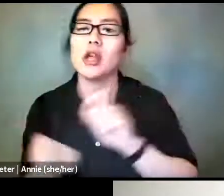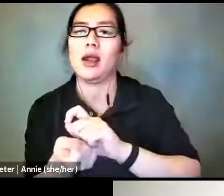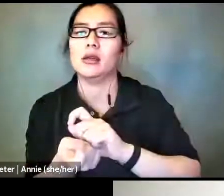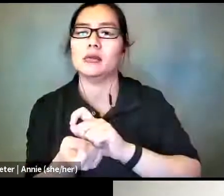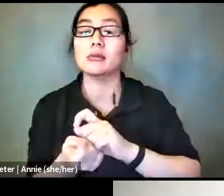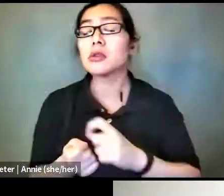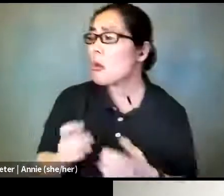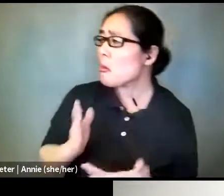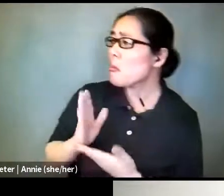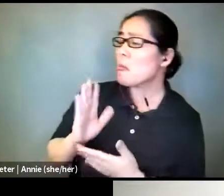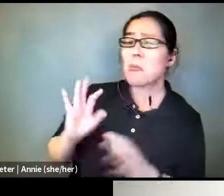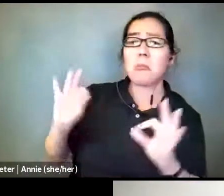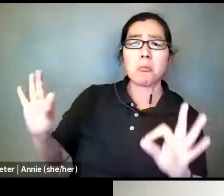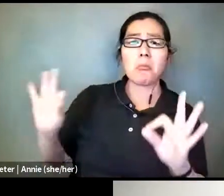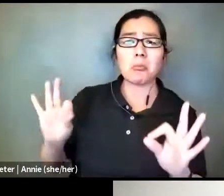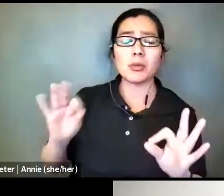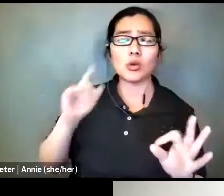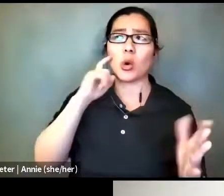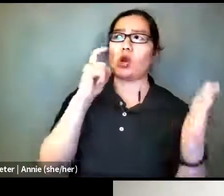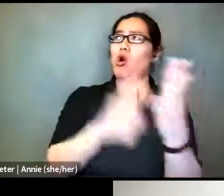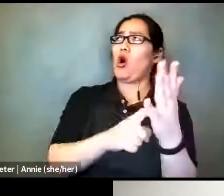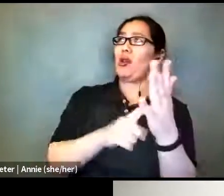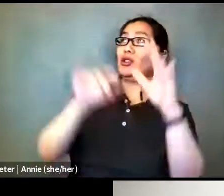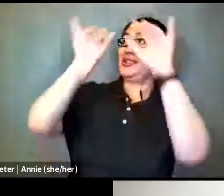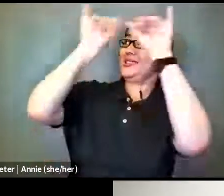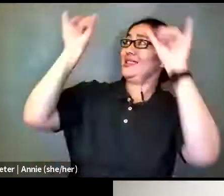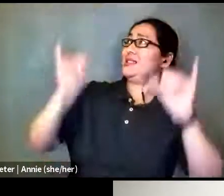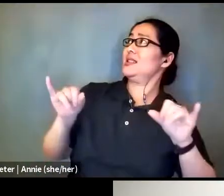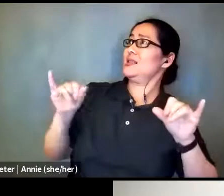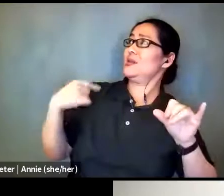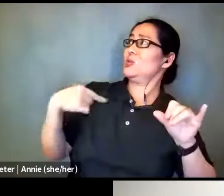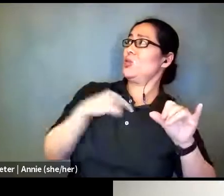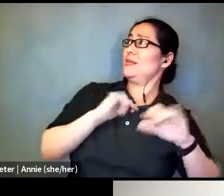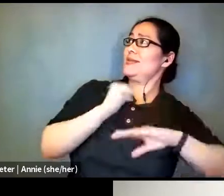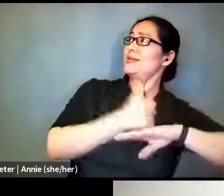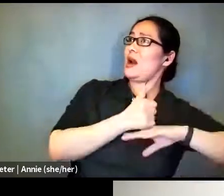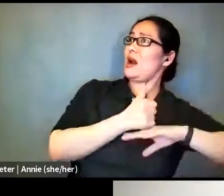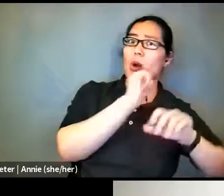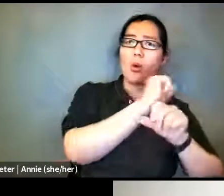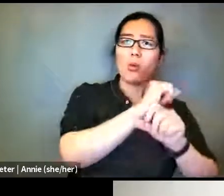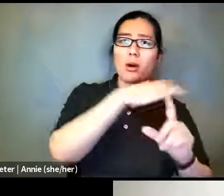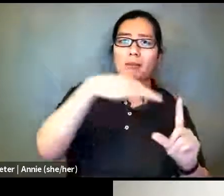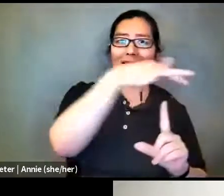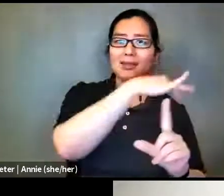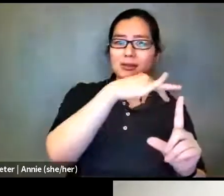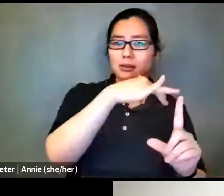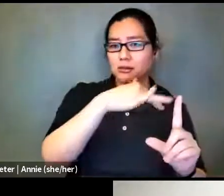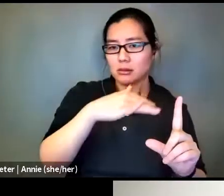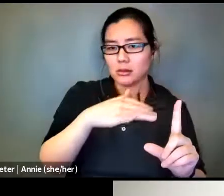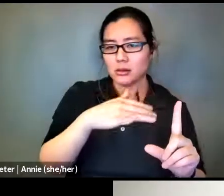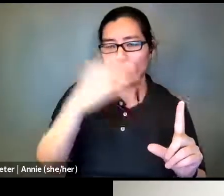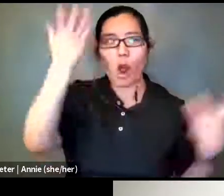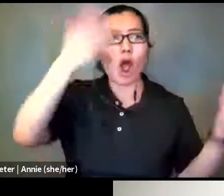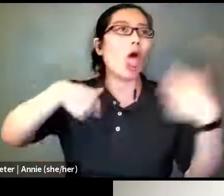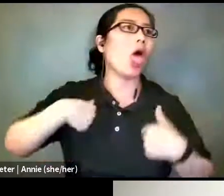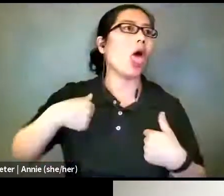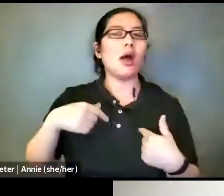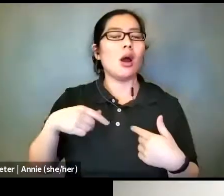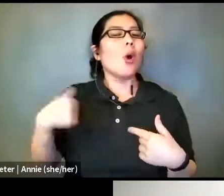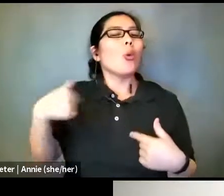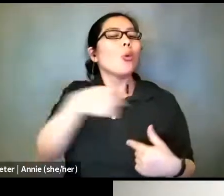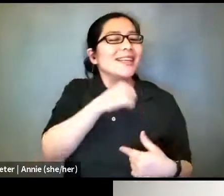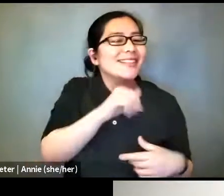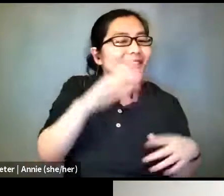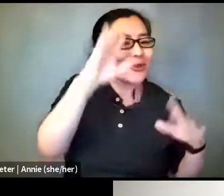that, for the systems that we have created in our workplaces, just we messed up. We didn't create them with everybody